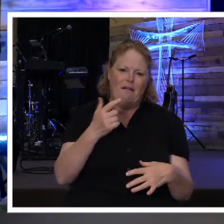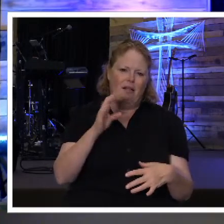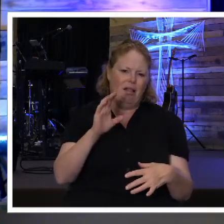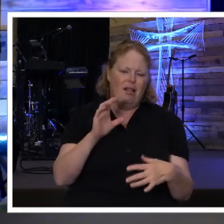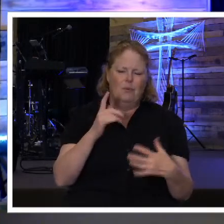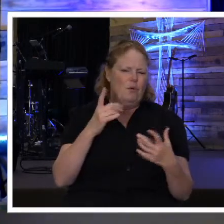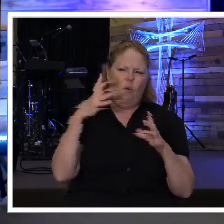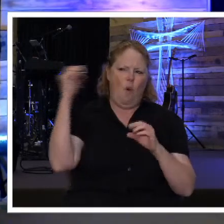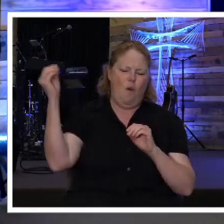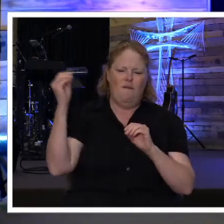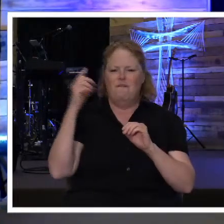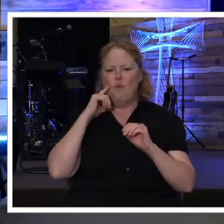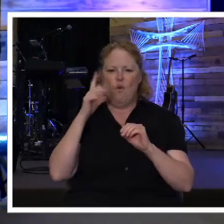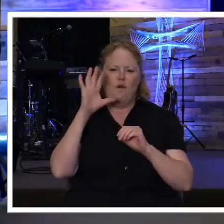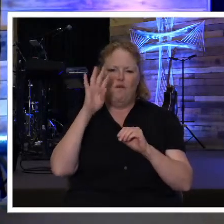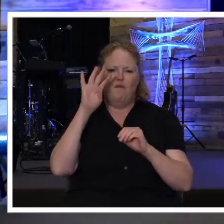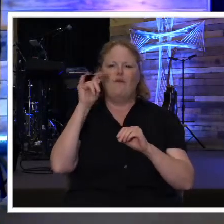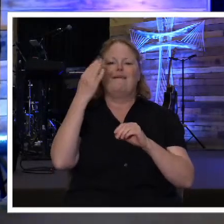summer.